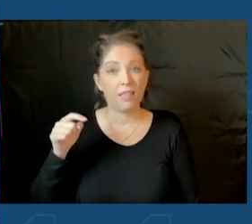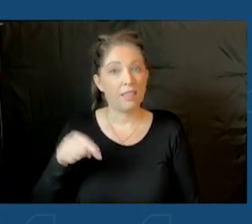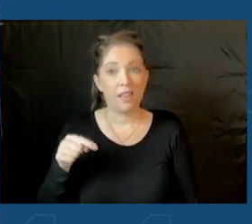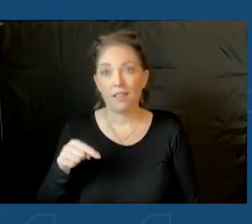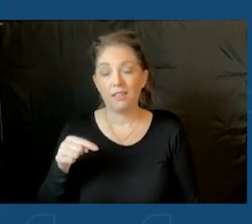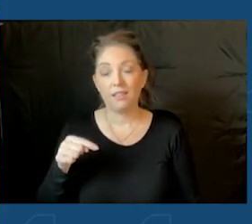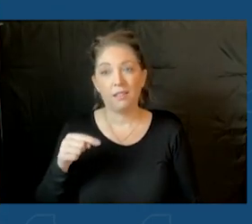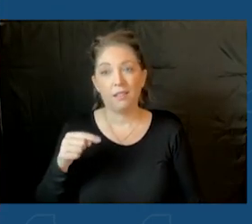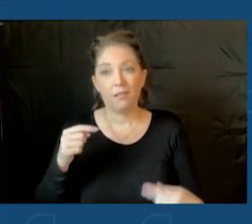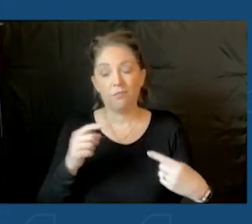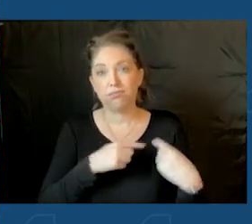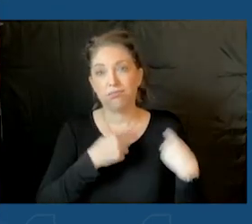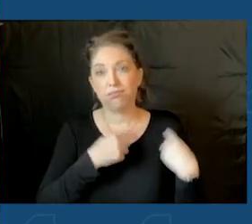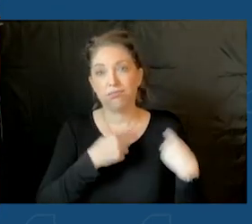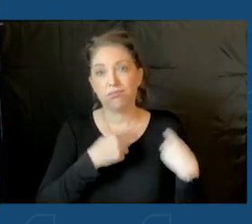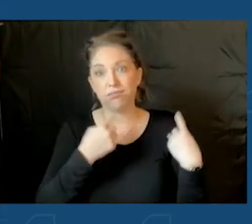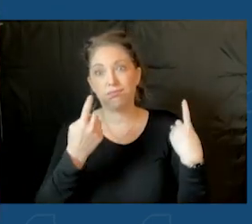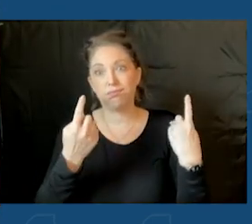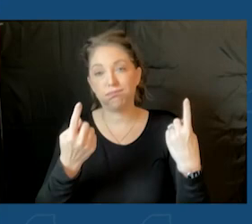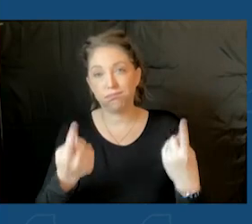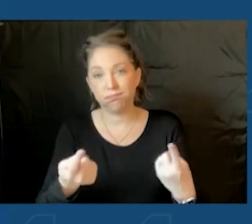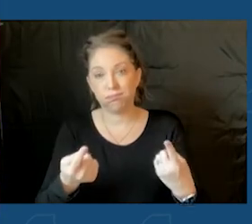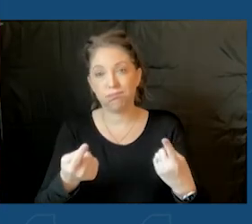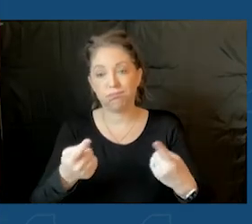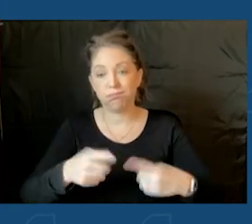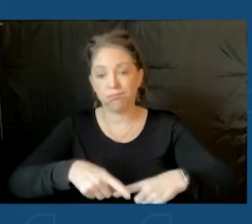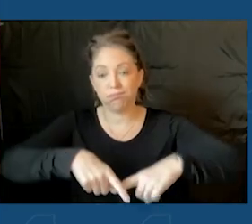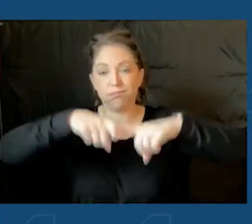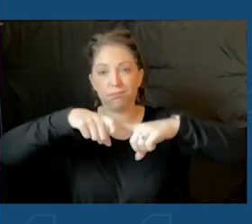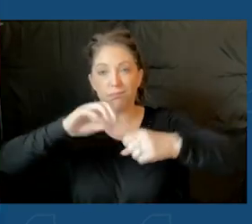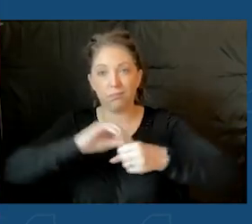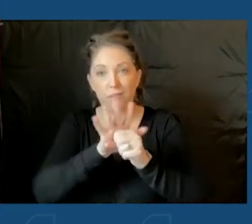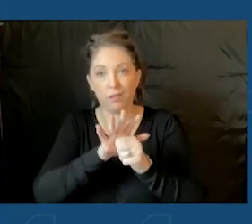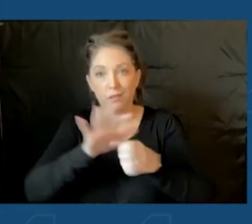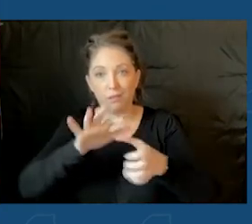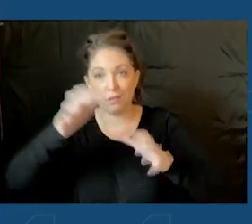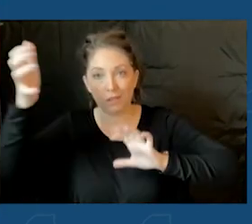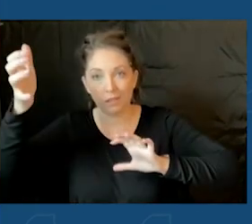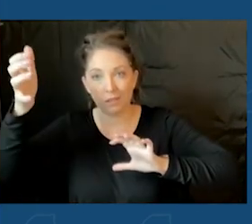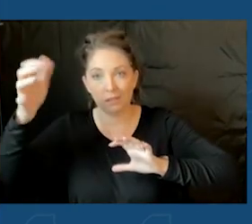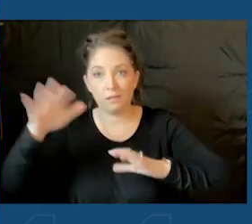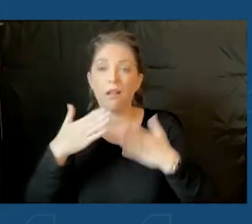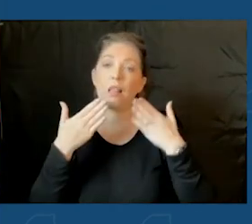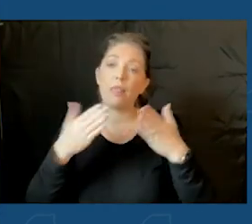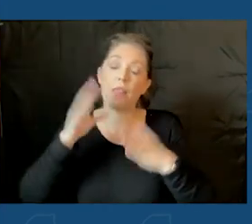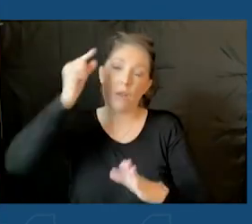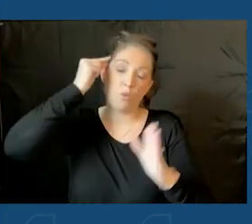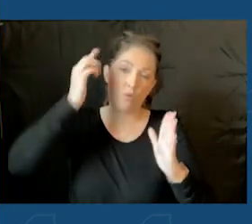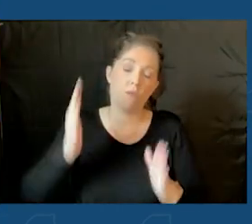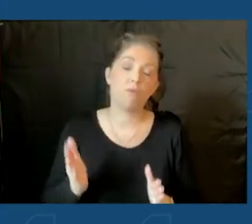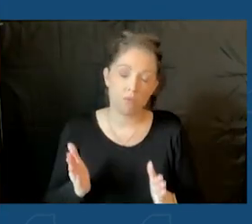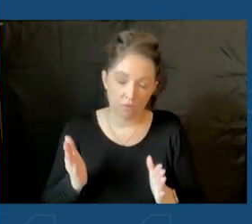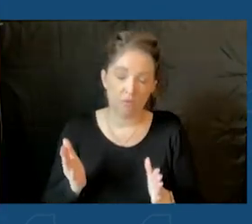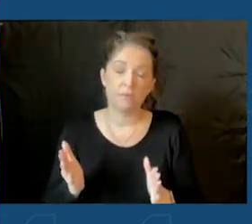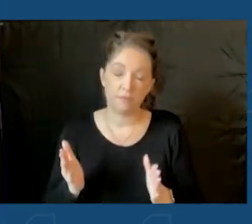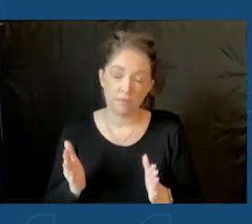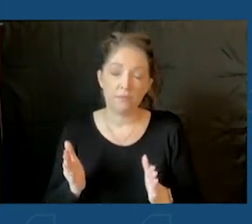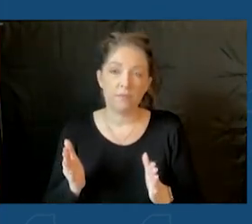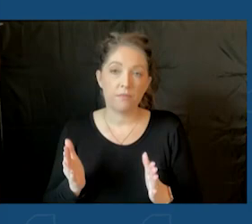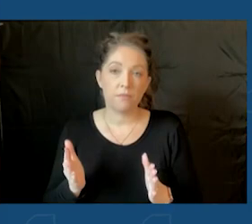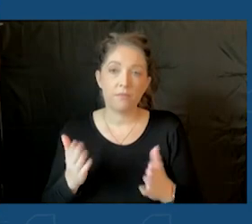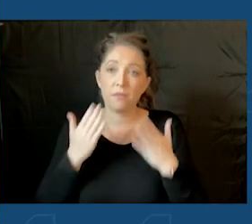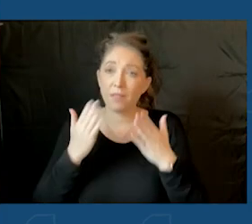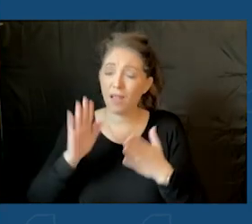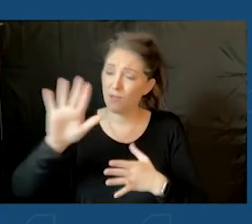journey, interrupted by a pandemic. But I want to begin by saying thank you to Governor Hochul. Thank you for the support